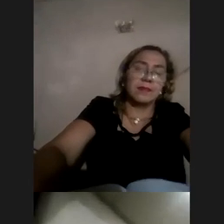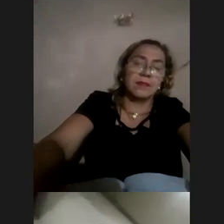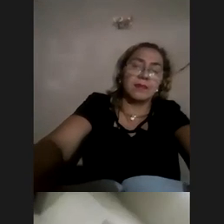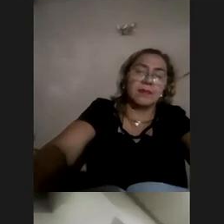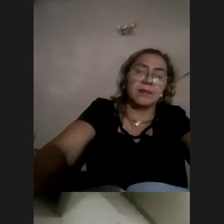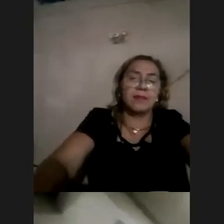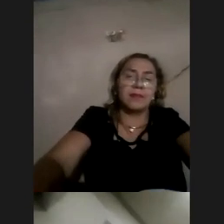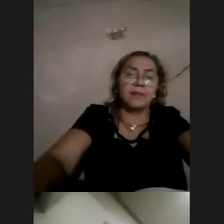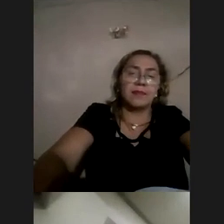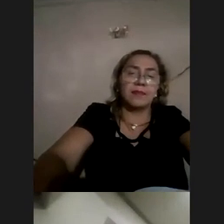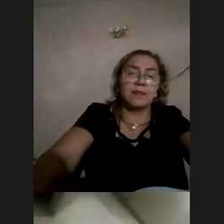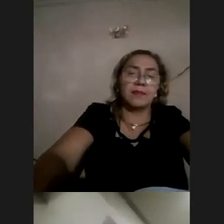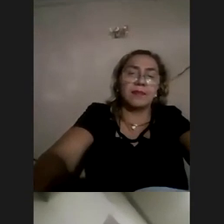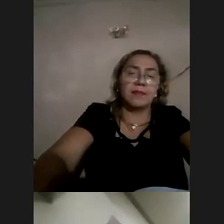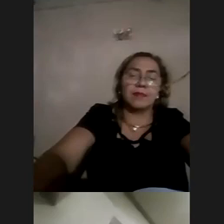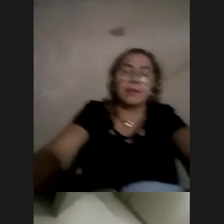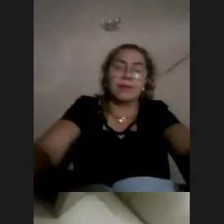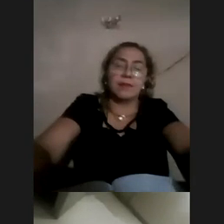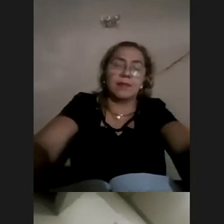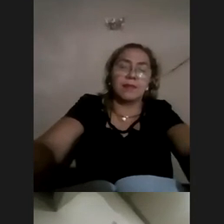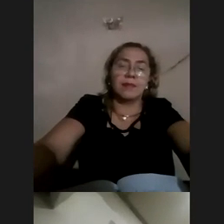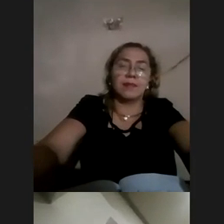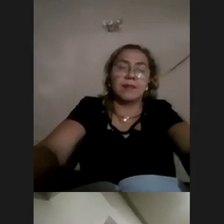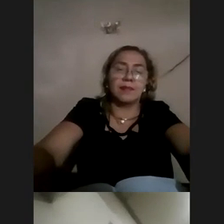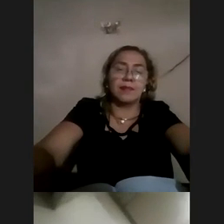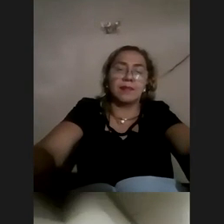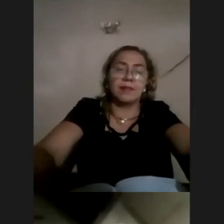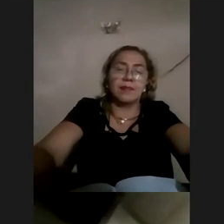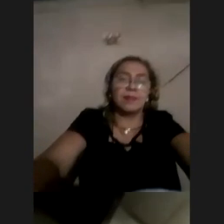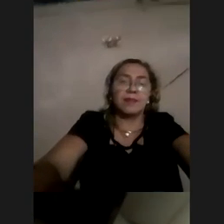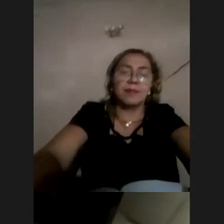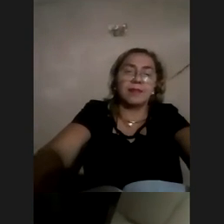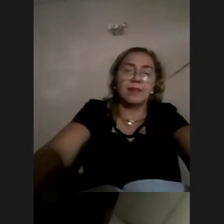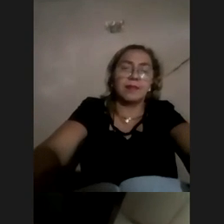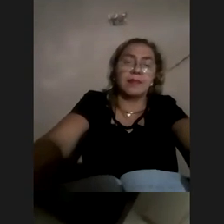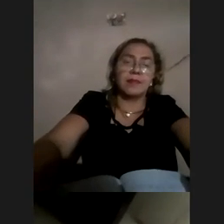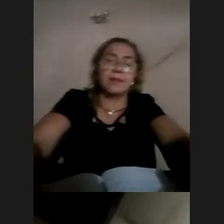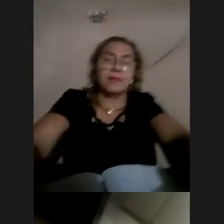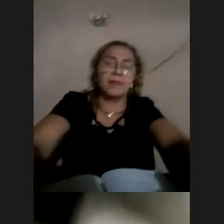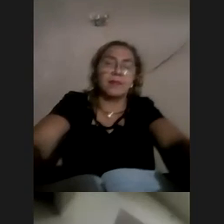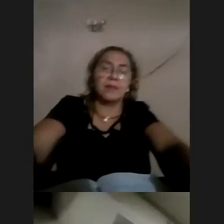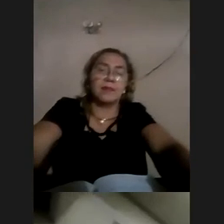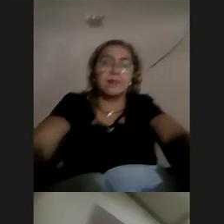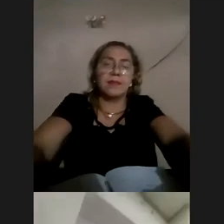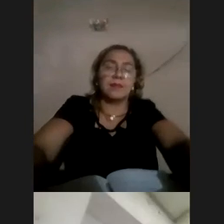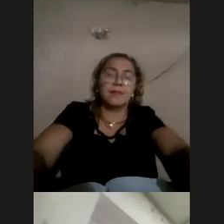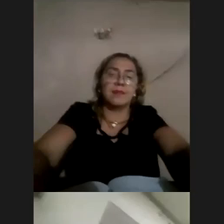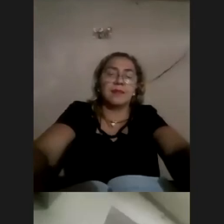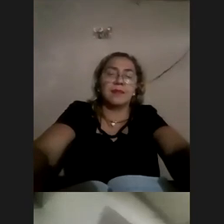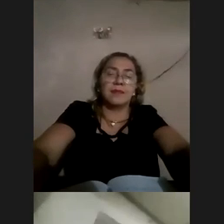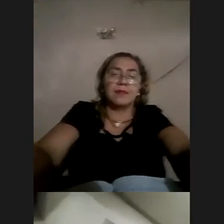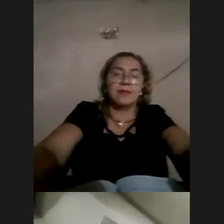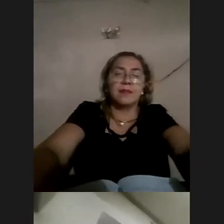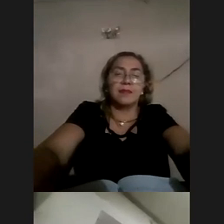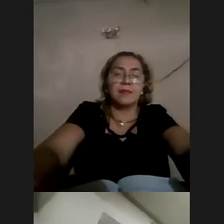eso. Okay, but no, you don't look bad. You look good as always, but I imagine that you